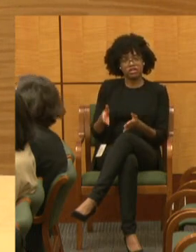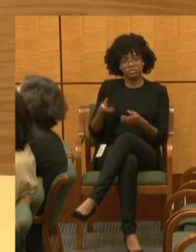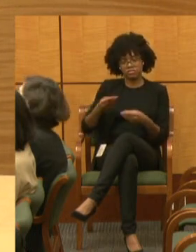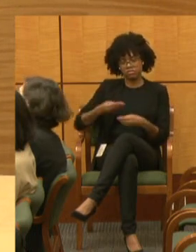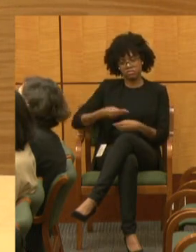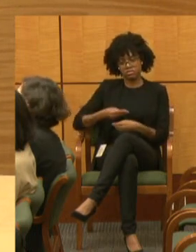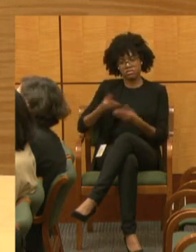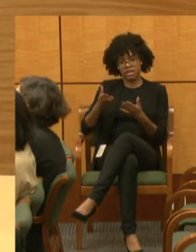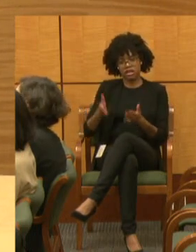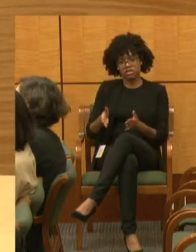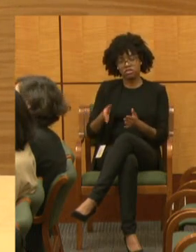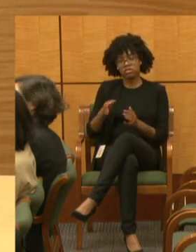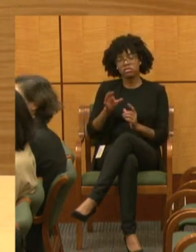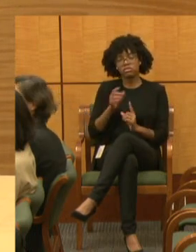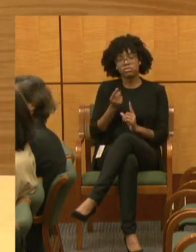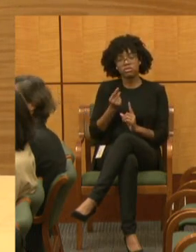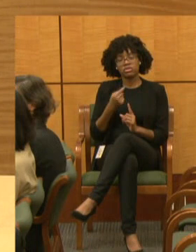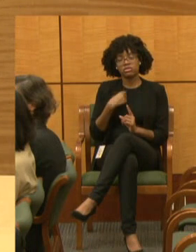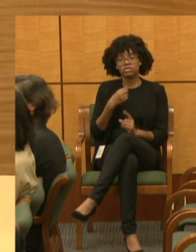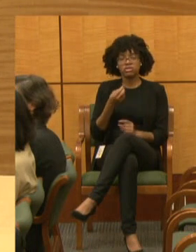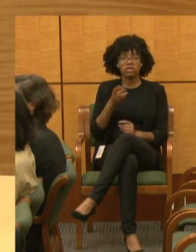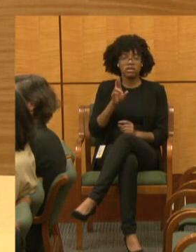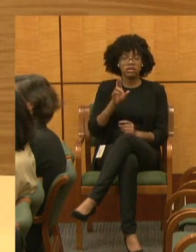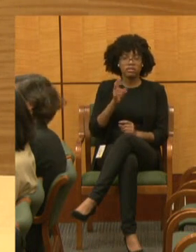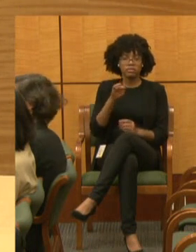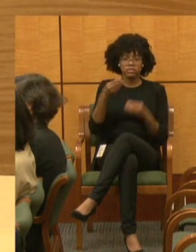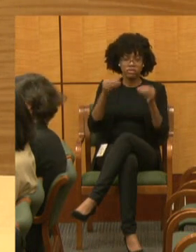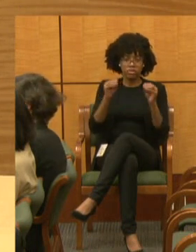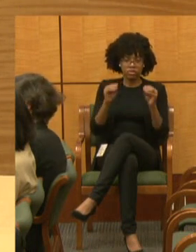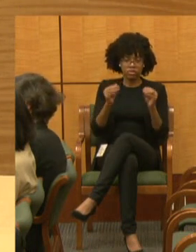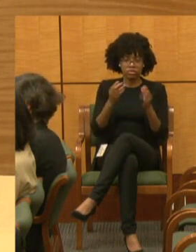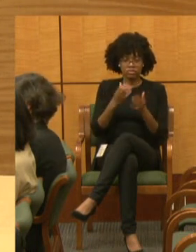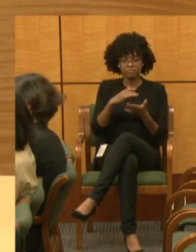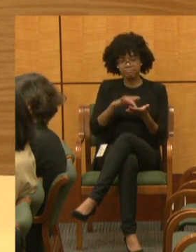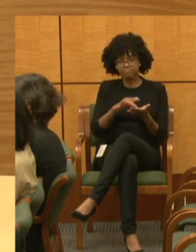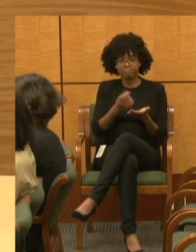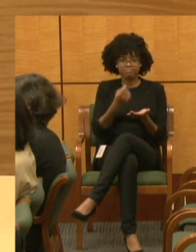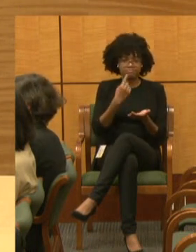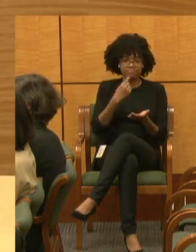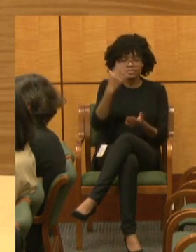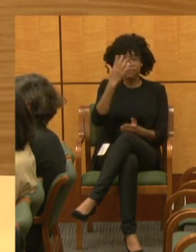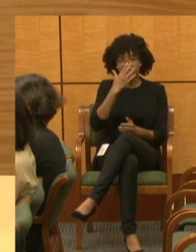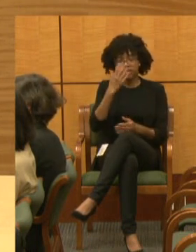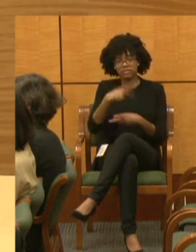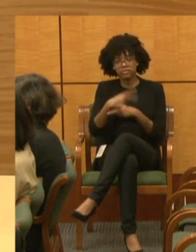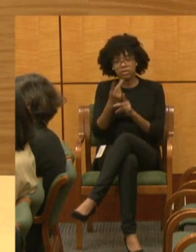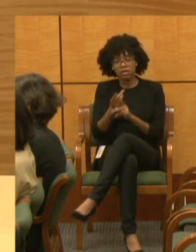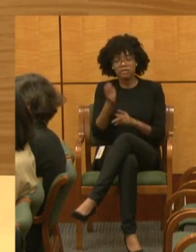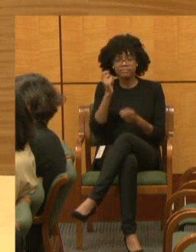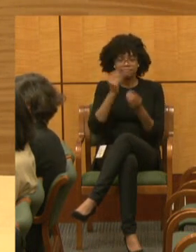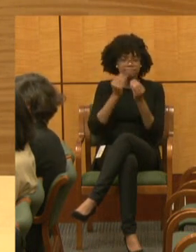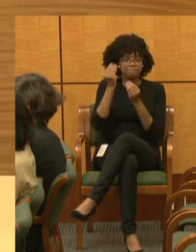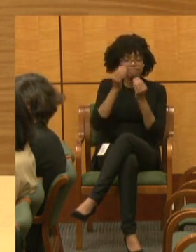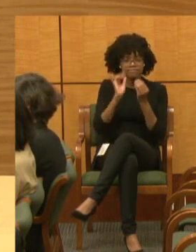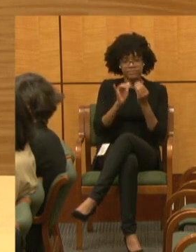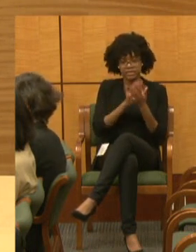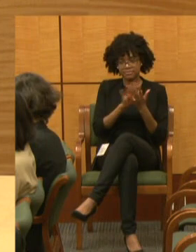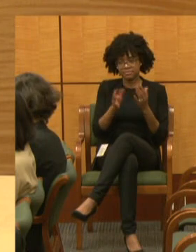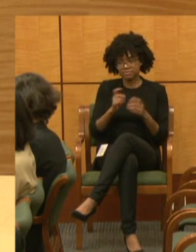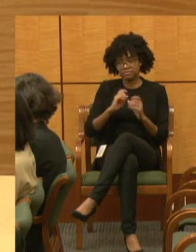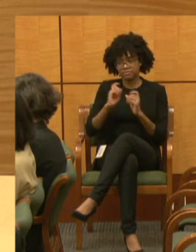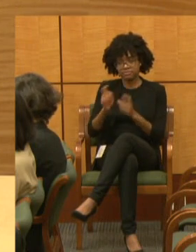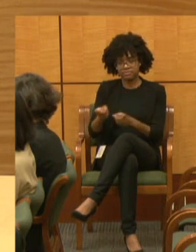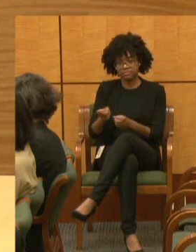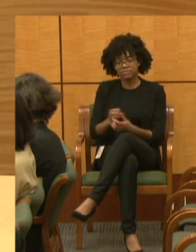of active pharmaceutical ingredients, excipients, and base products to compounding pharmacies. We are